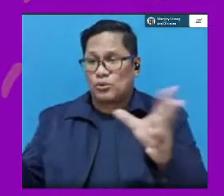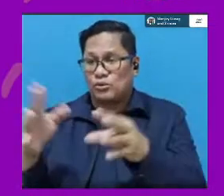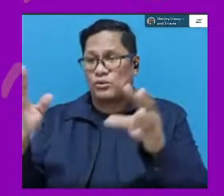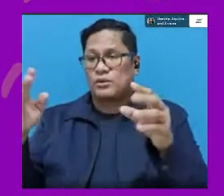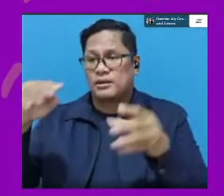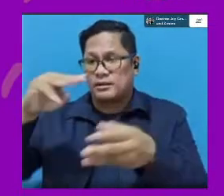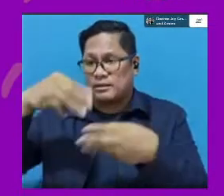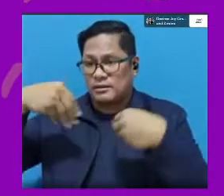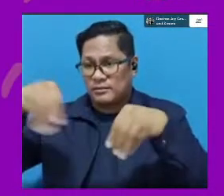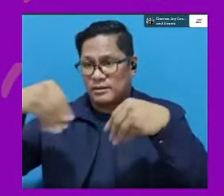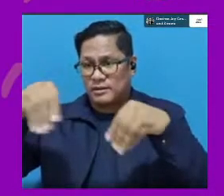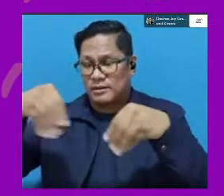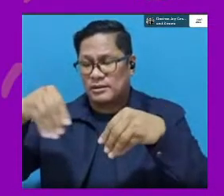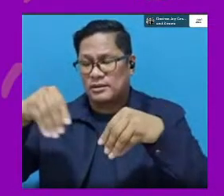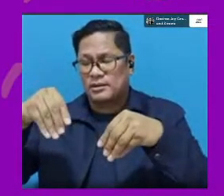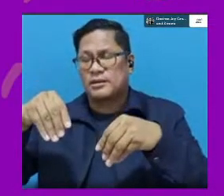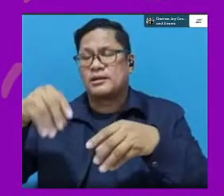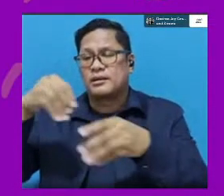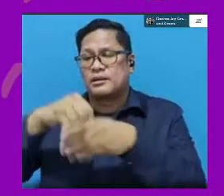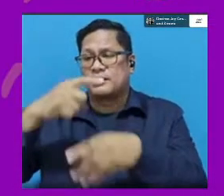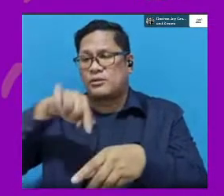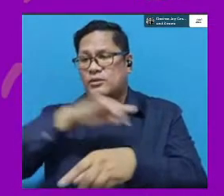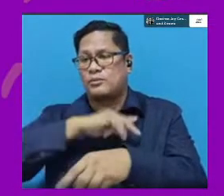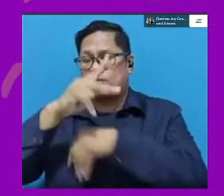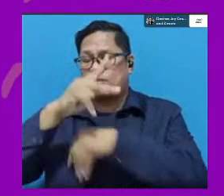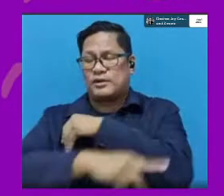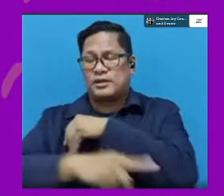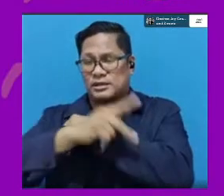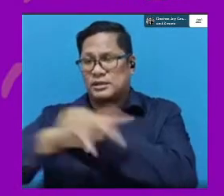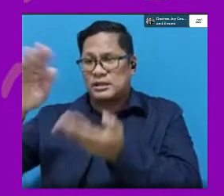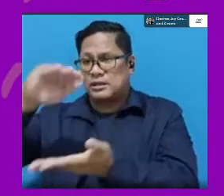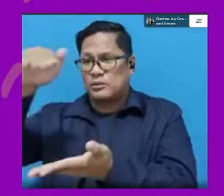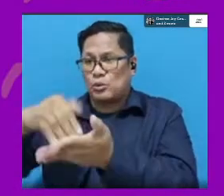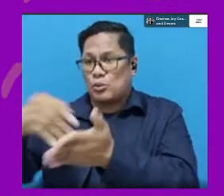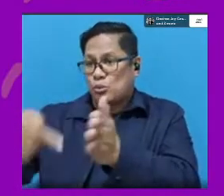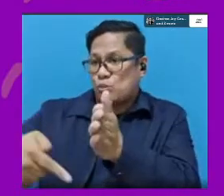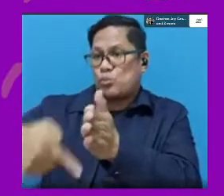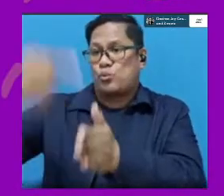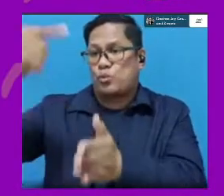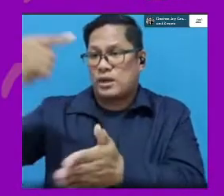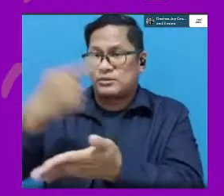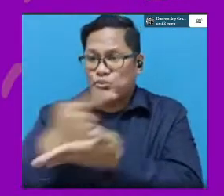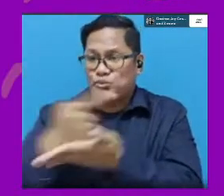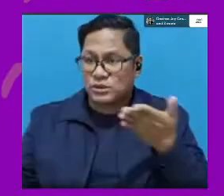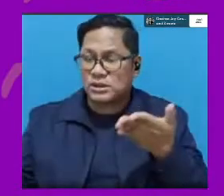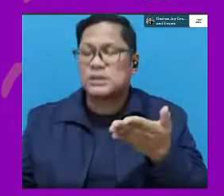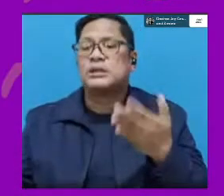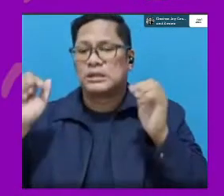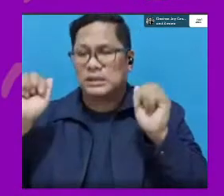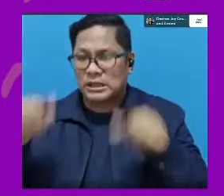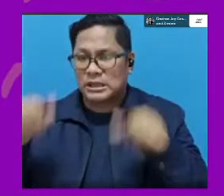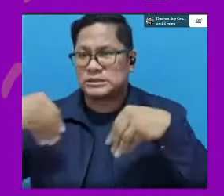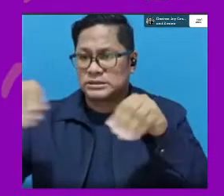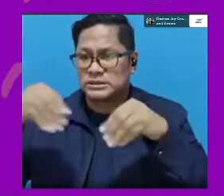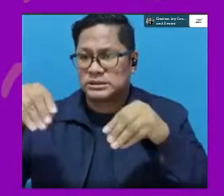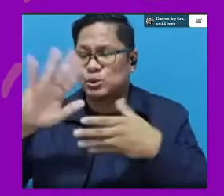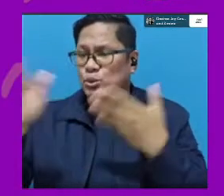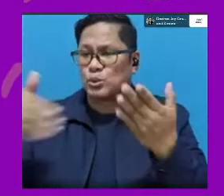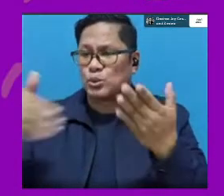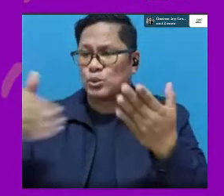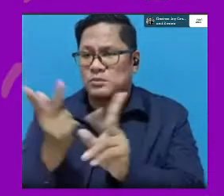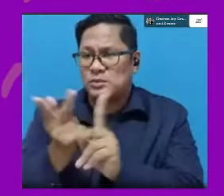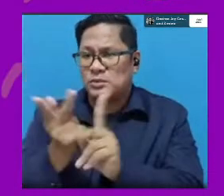a market in our provincial capital once a week, so that they will be able to sell all their produce and all